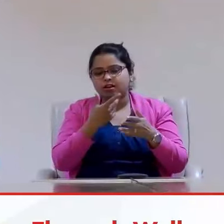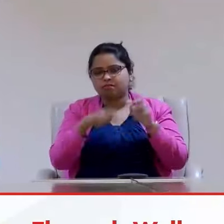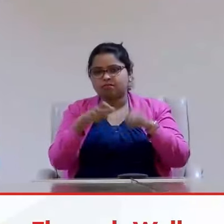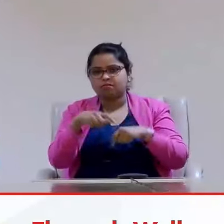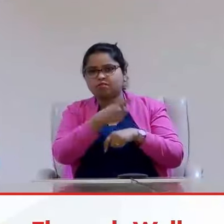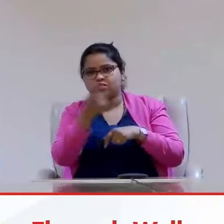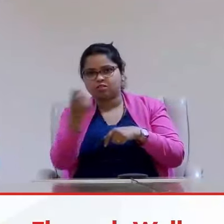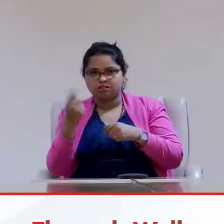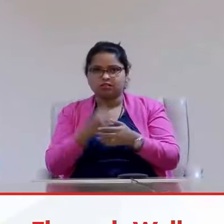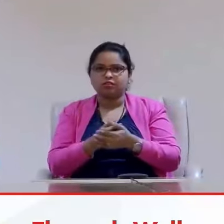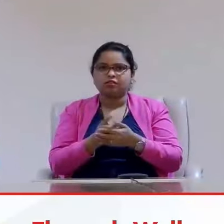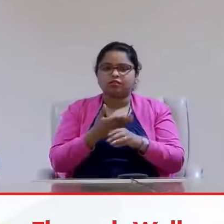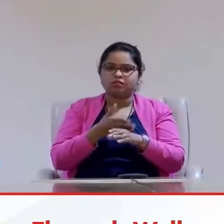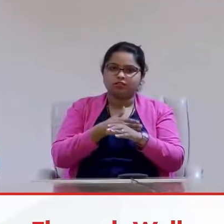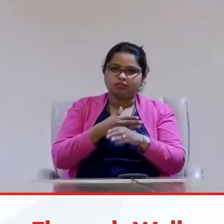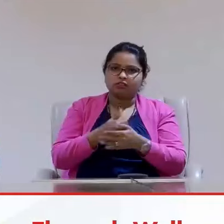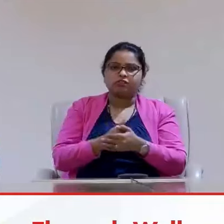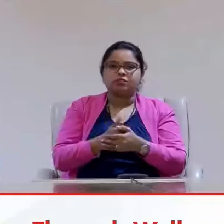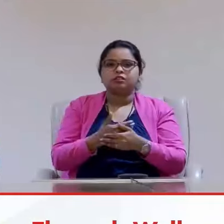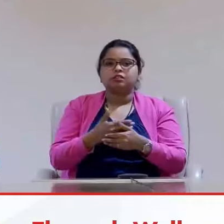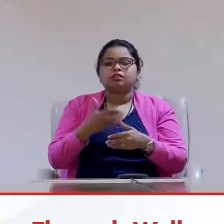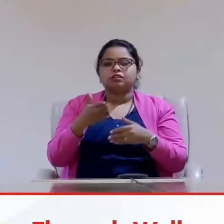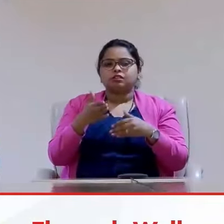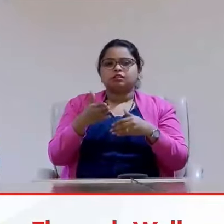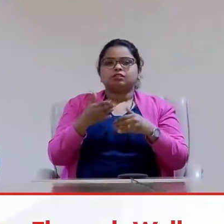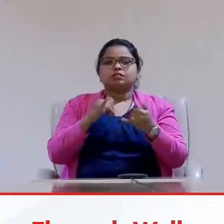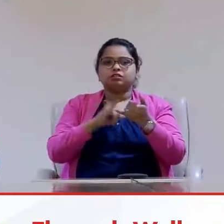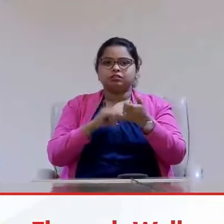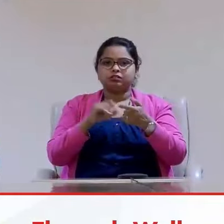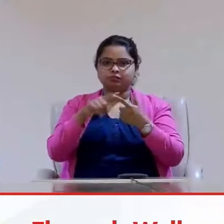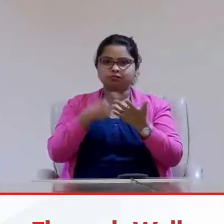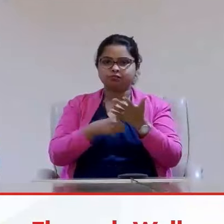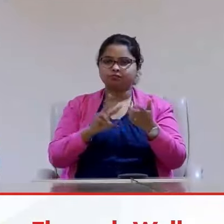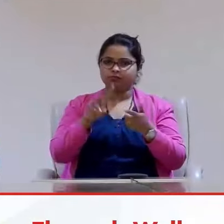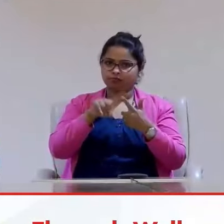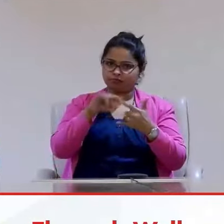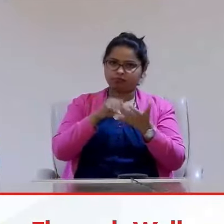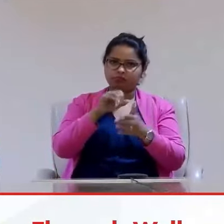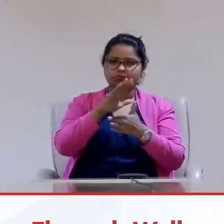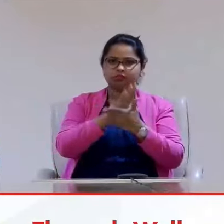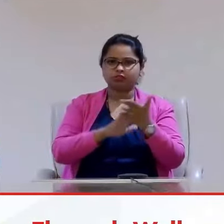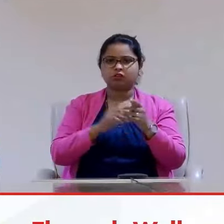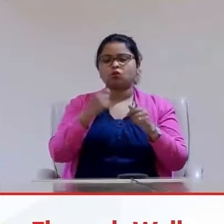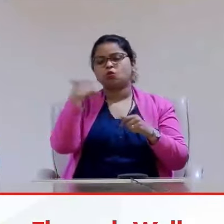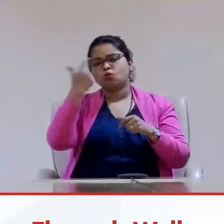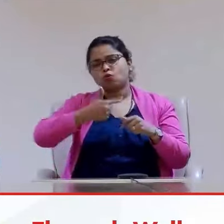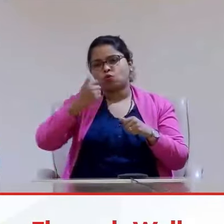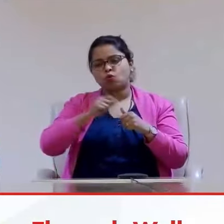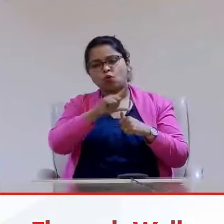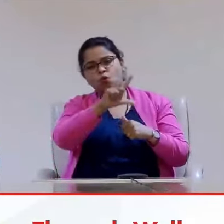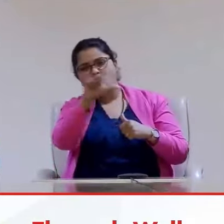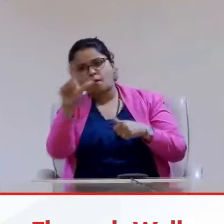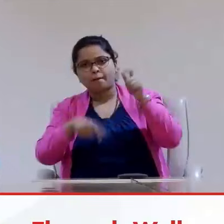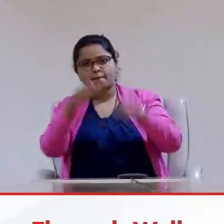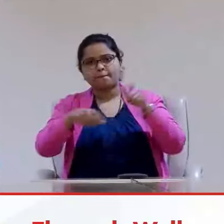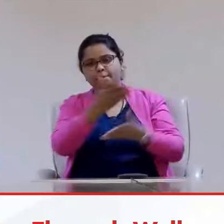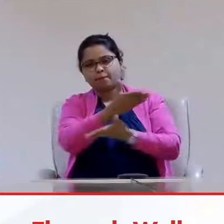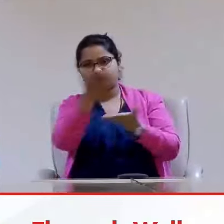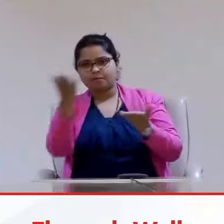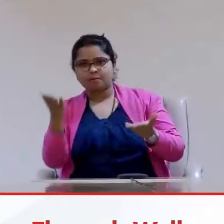this session, to Sarvesh, to all the people who are contributing to the session today and are not visible